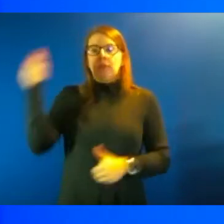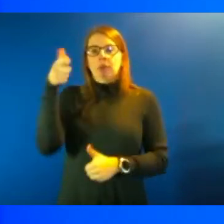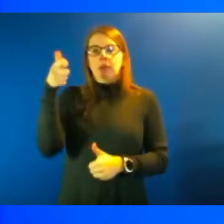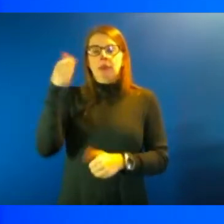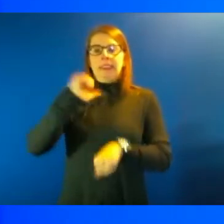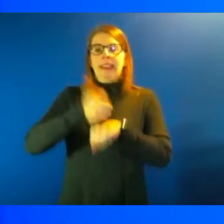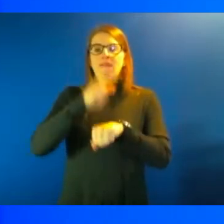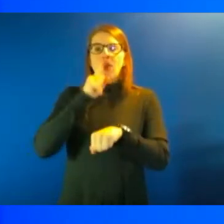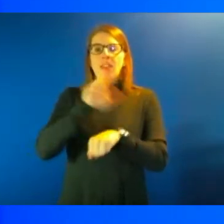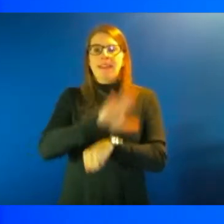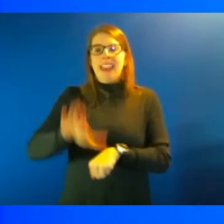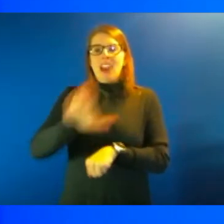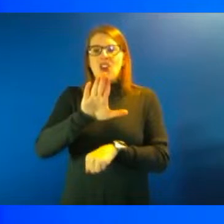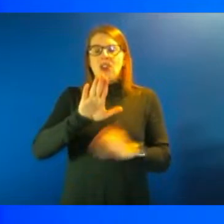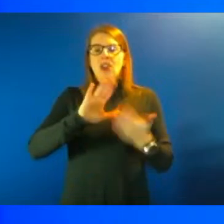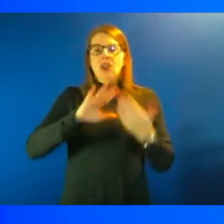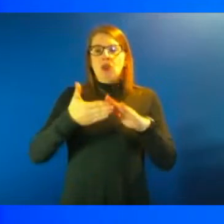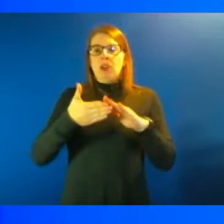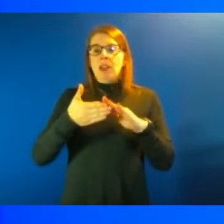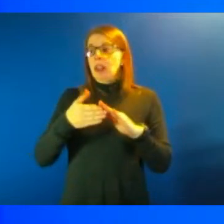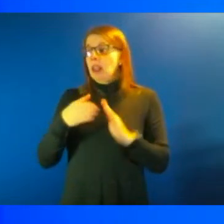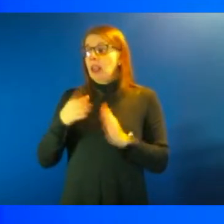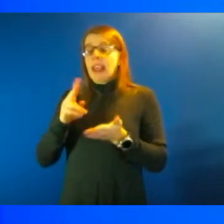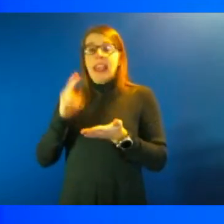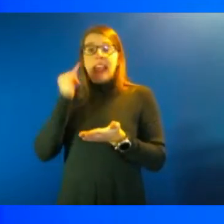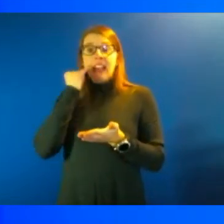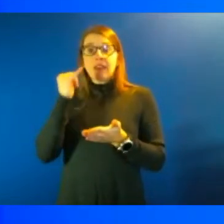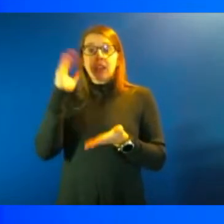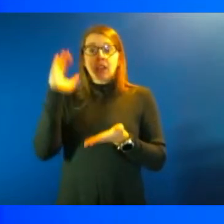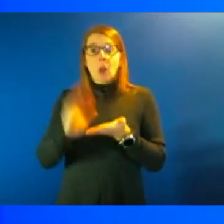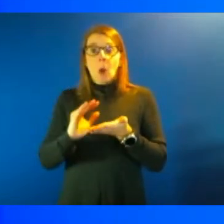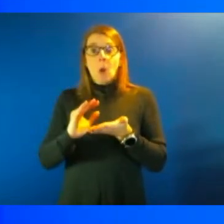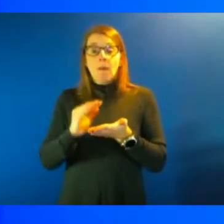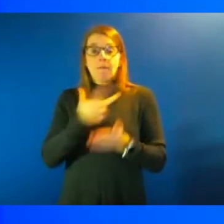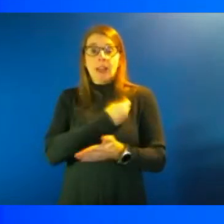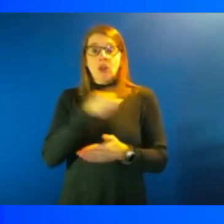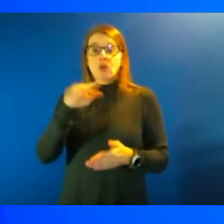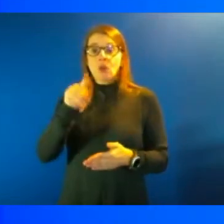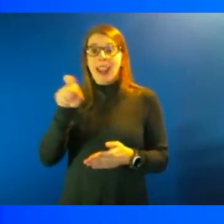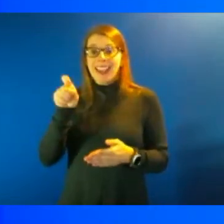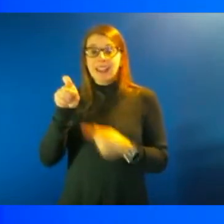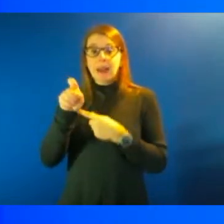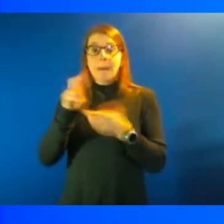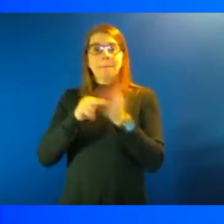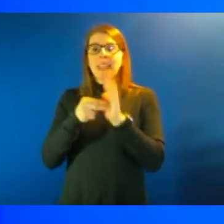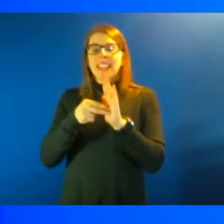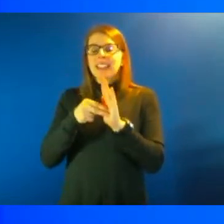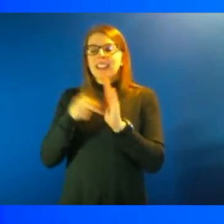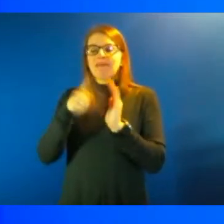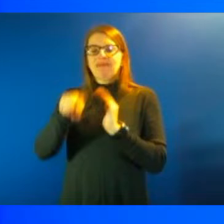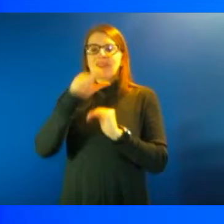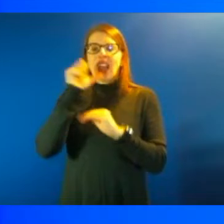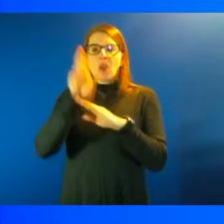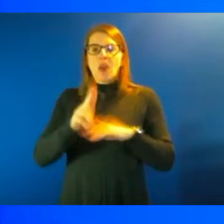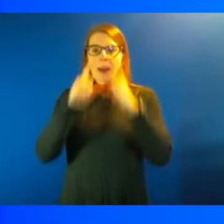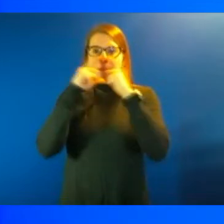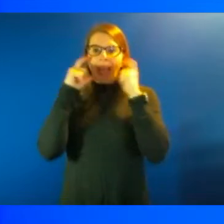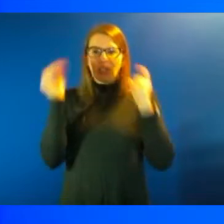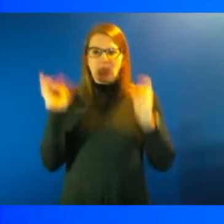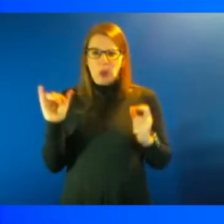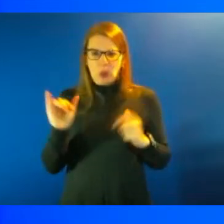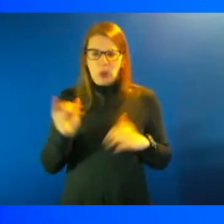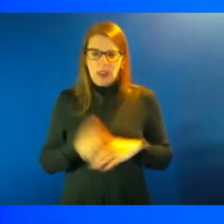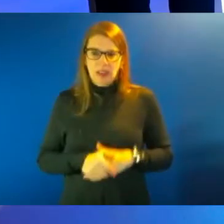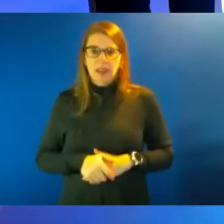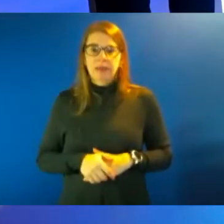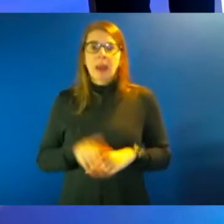is when we have pockets of low vaccination rates, we more than likely are probably not seeing great mask wear, but I don't have data to speak to that specifically.